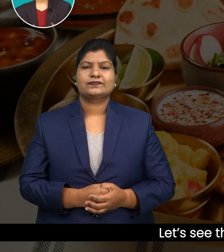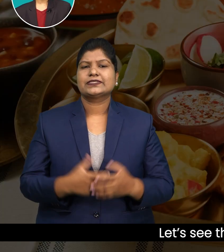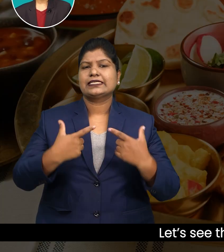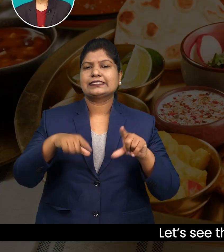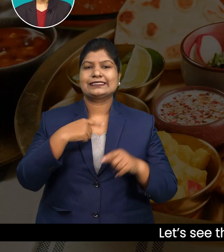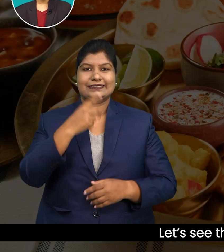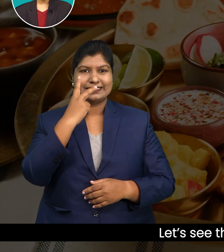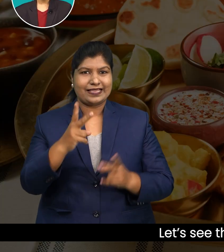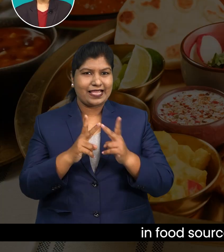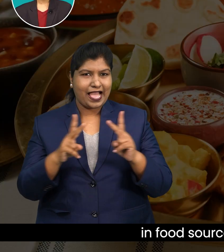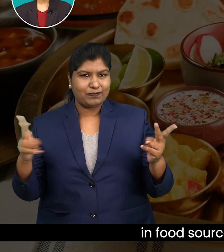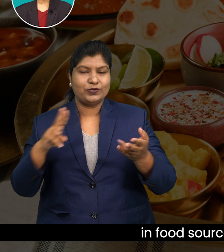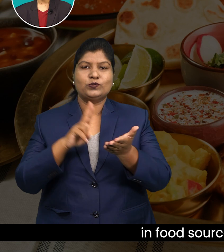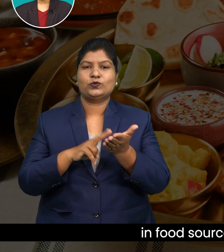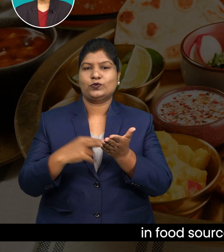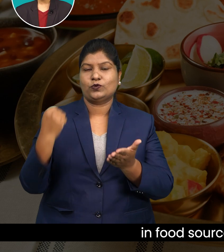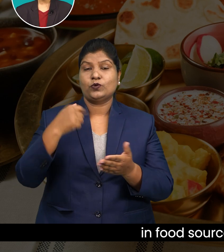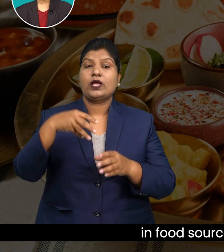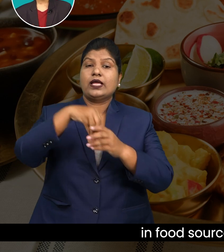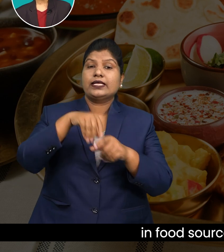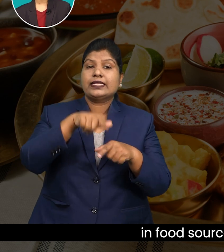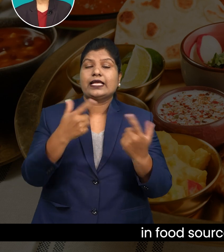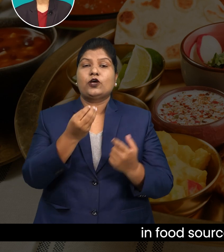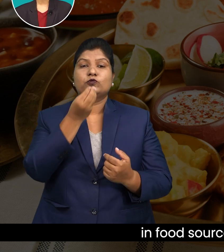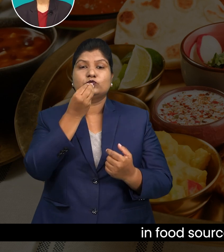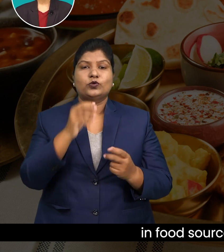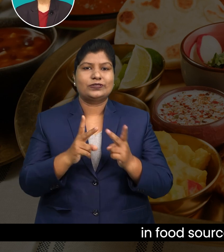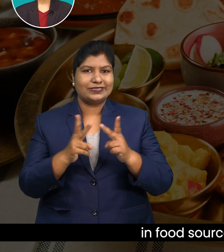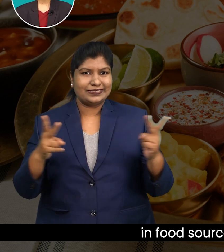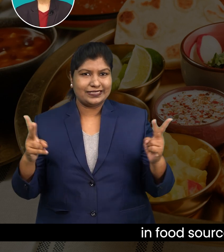Let's see the types of nutrients in food sources in this concept map.